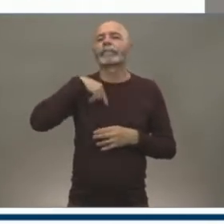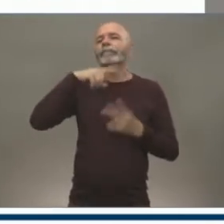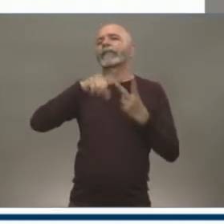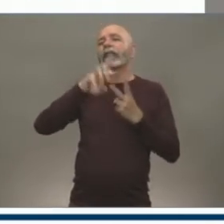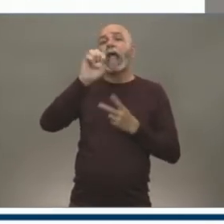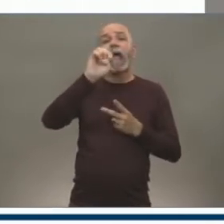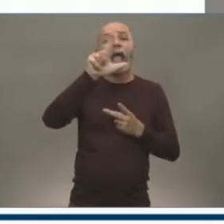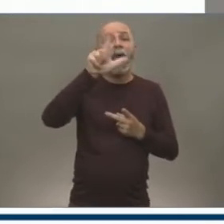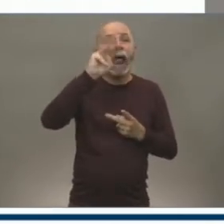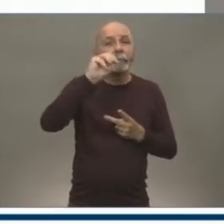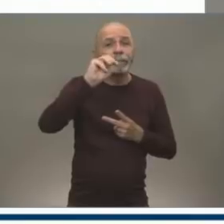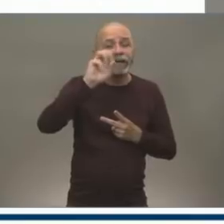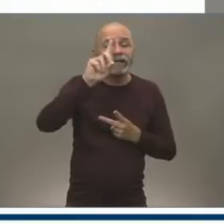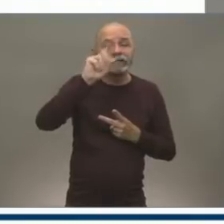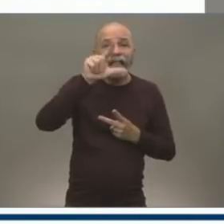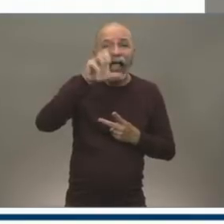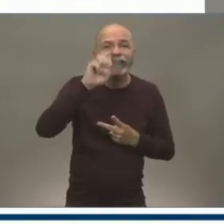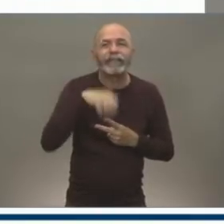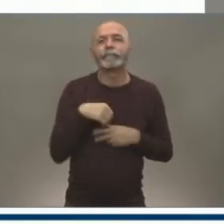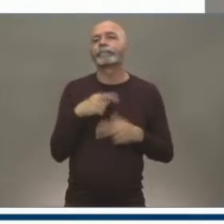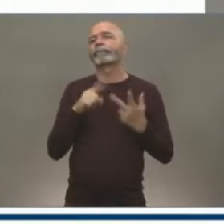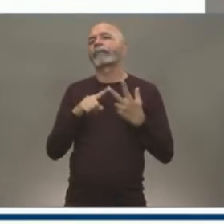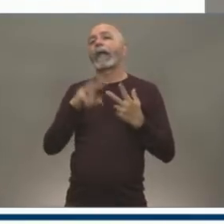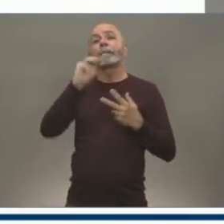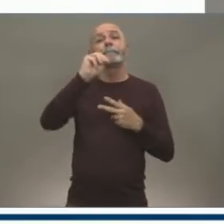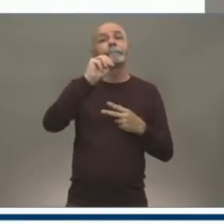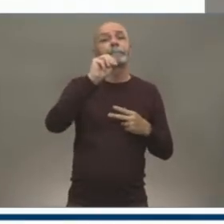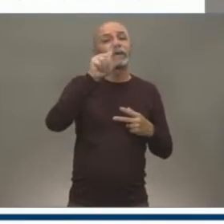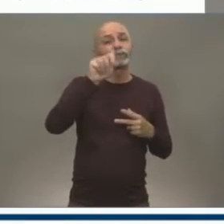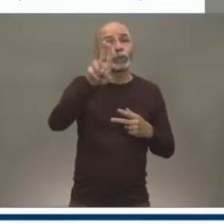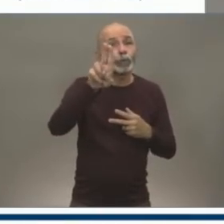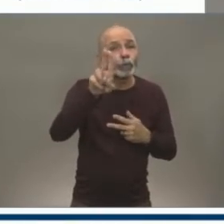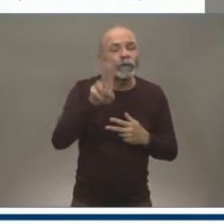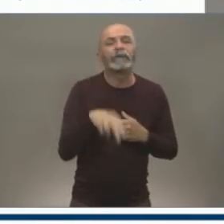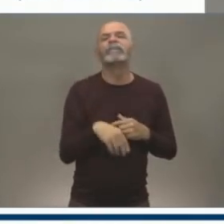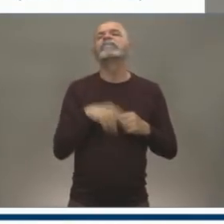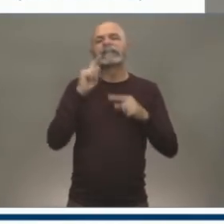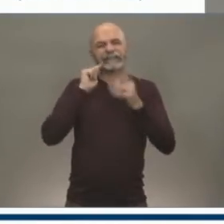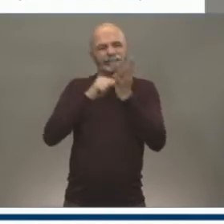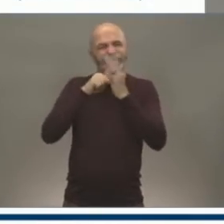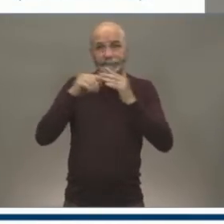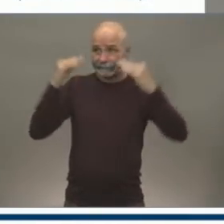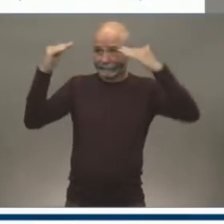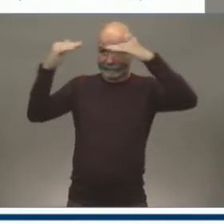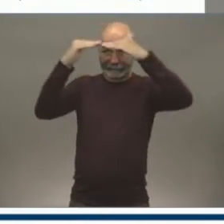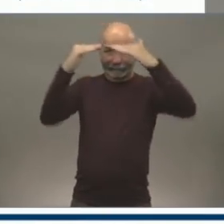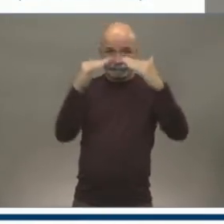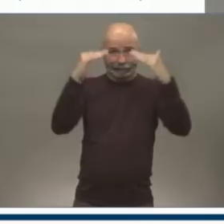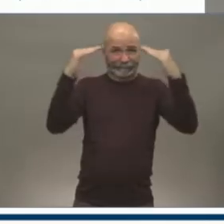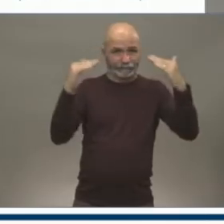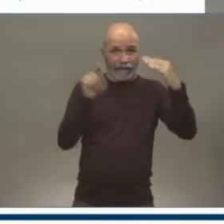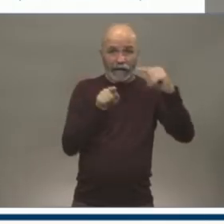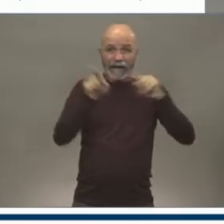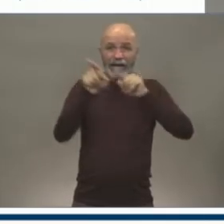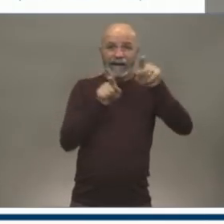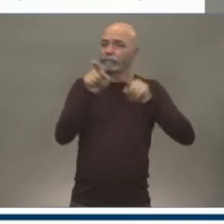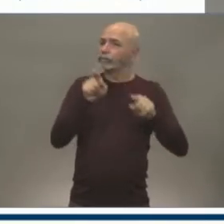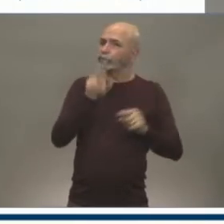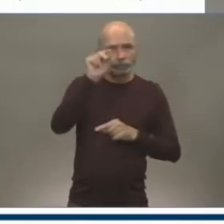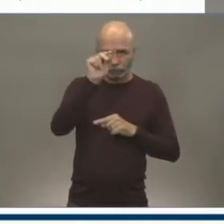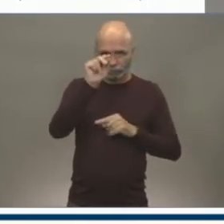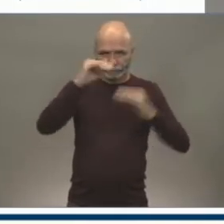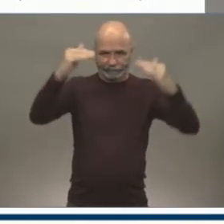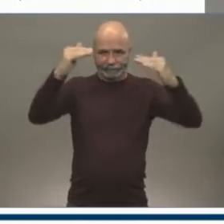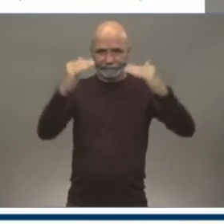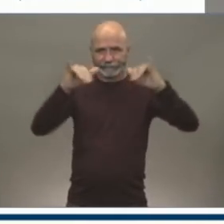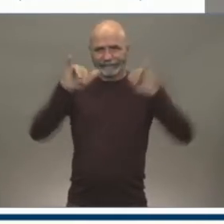important that we all do what we need to do to keep the COVID-19 wave 2 as in the limited